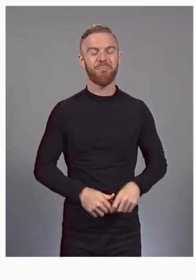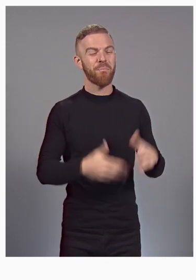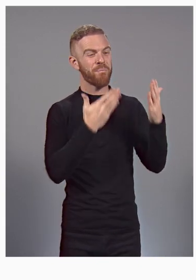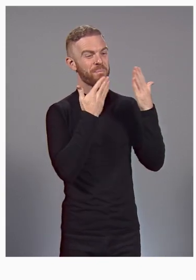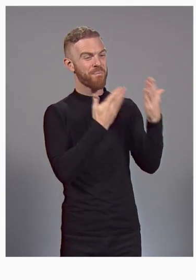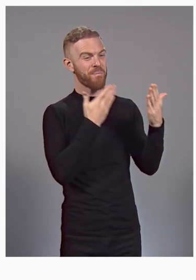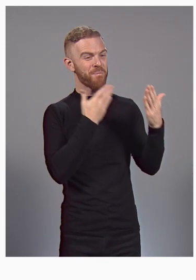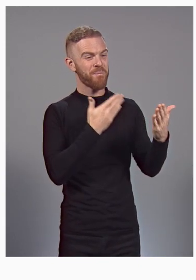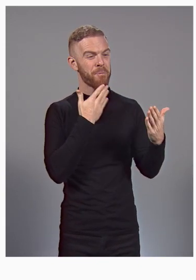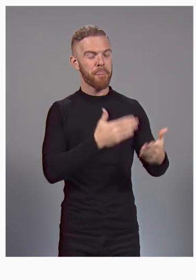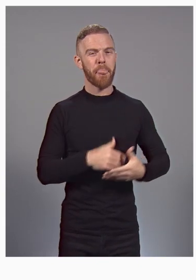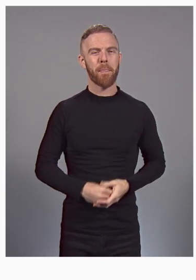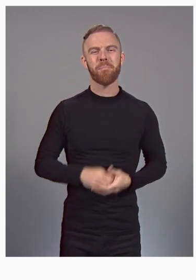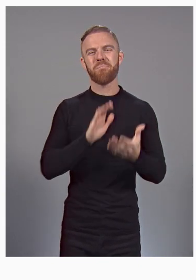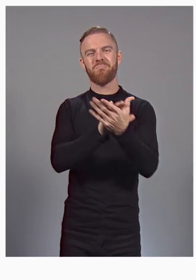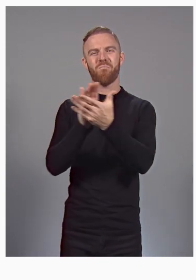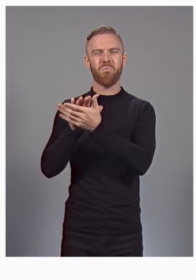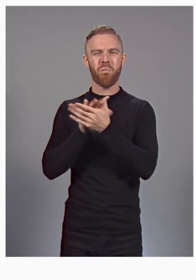much.